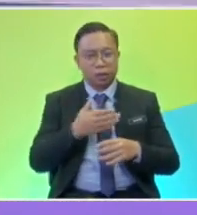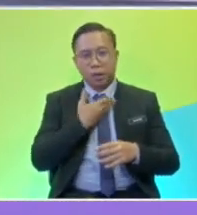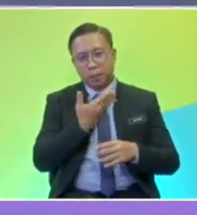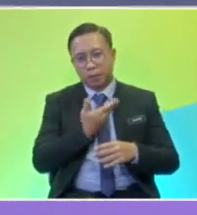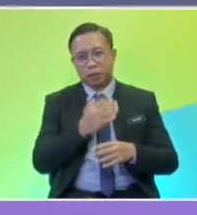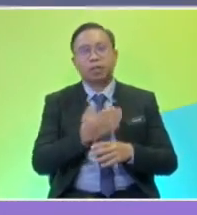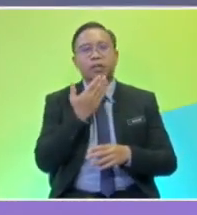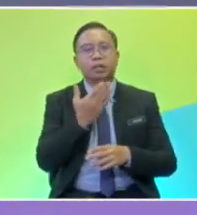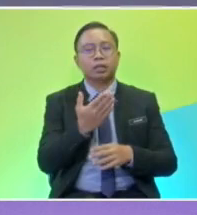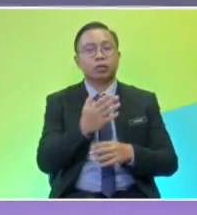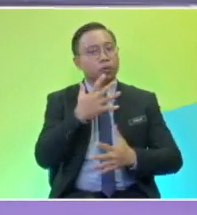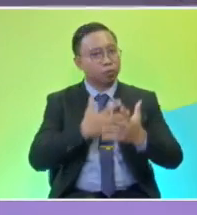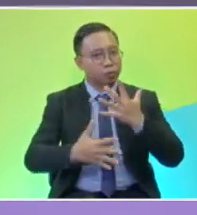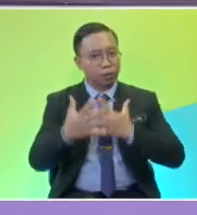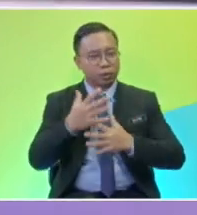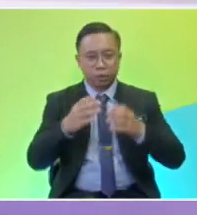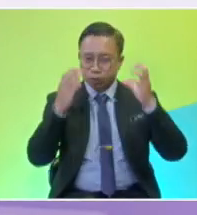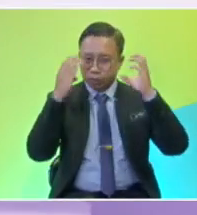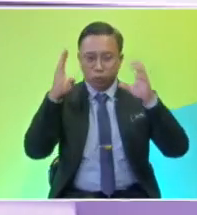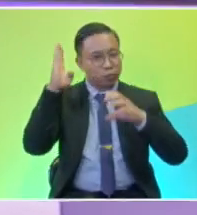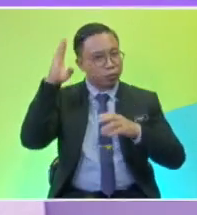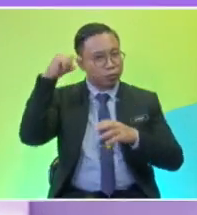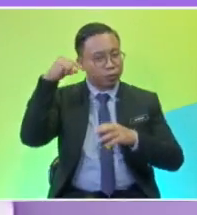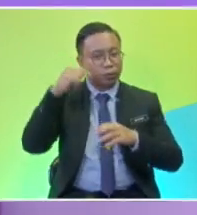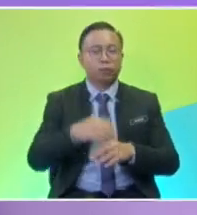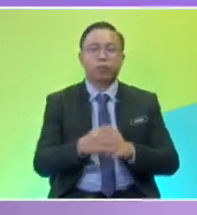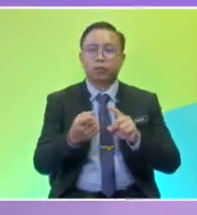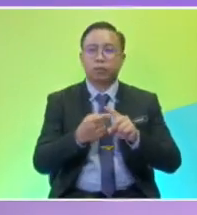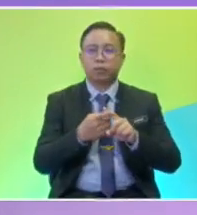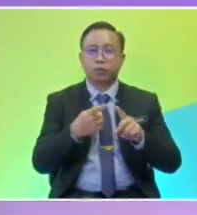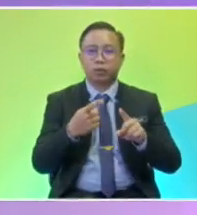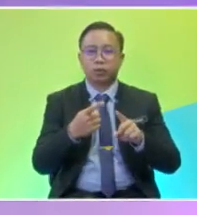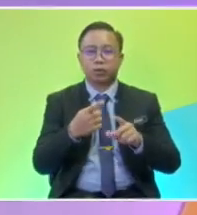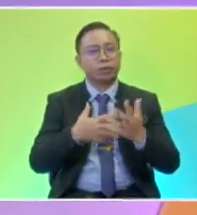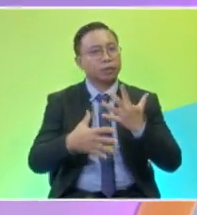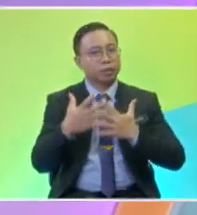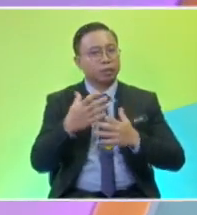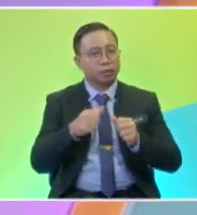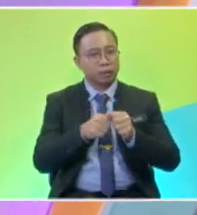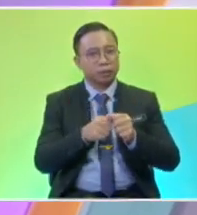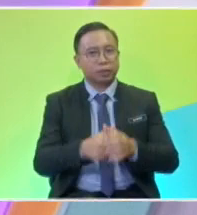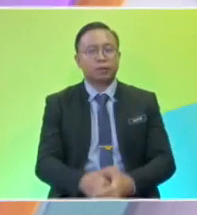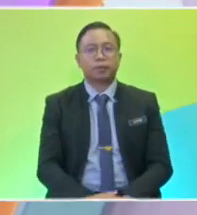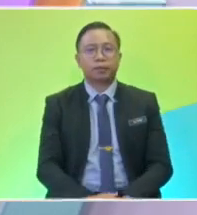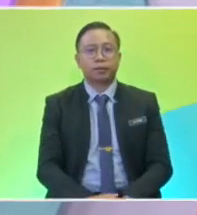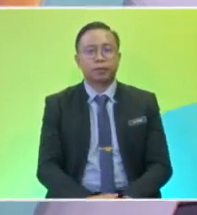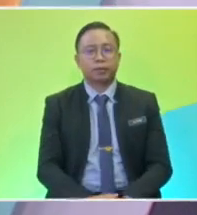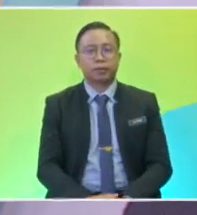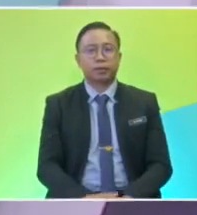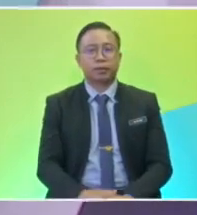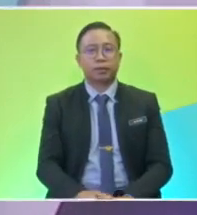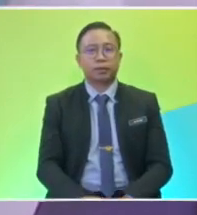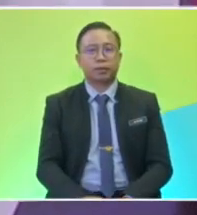thank you so much to our interpreter as well, Cikgu Muhammad Bukhari, for amazingly guiding us through. So with that, we'll be